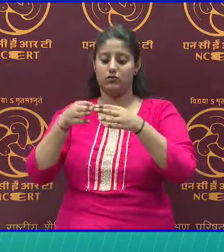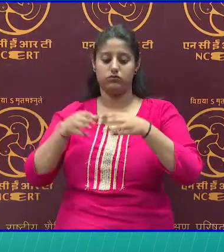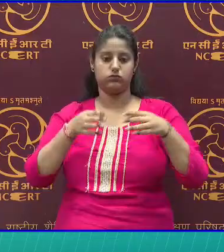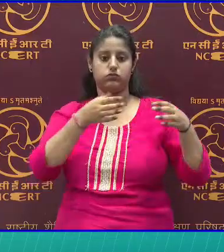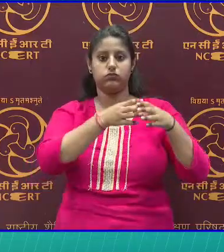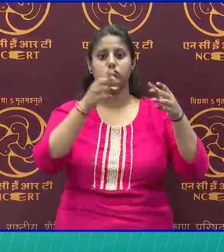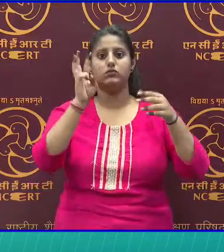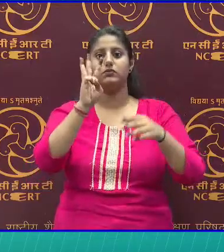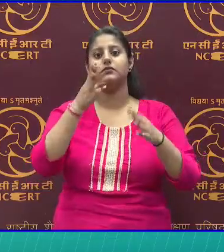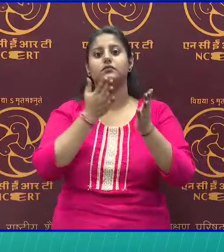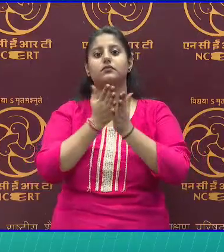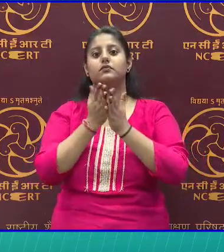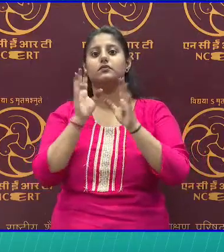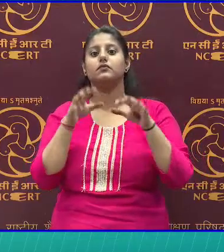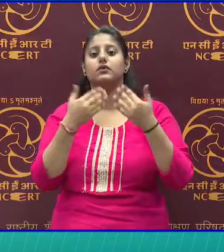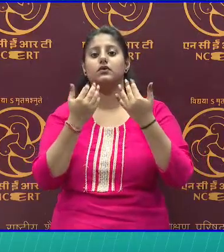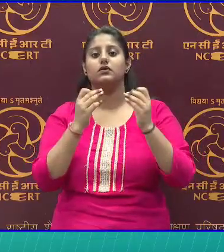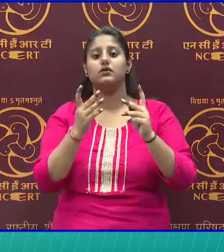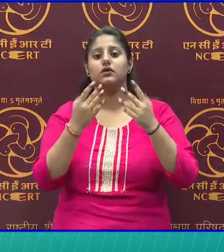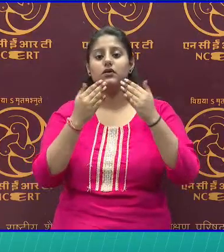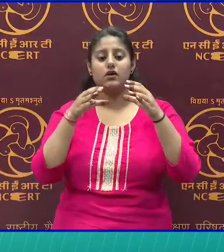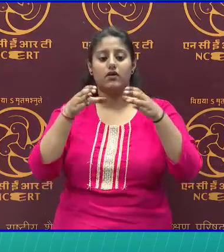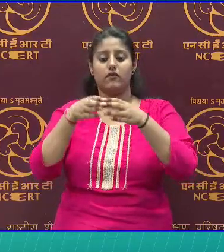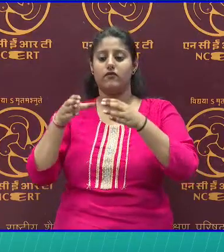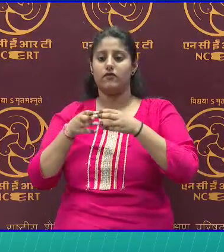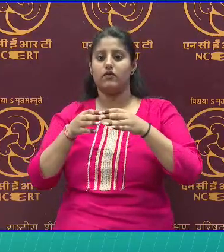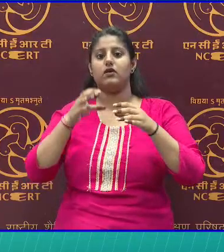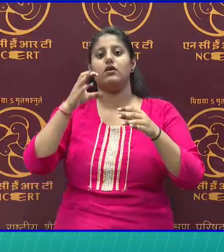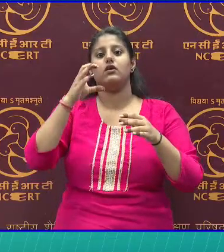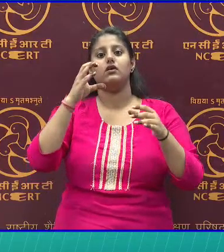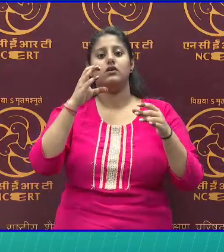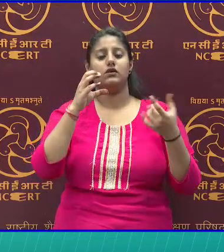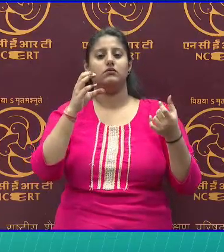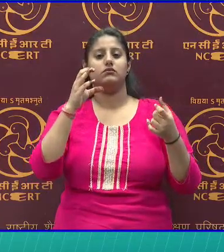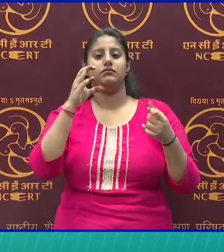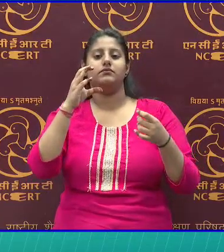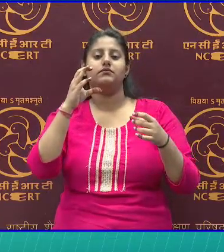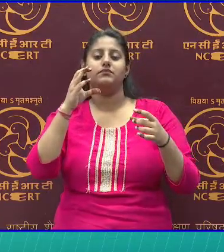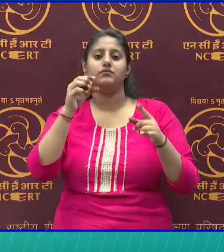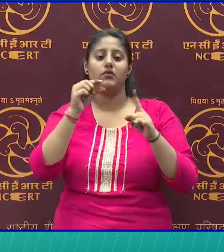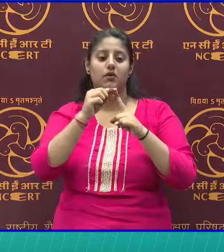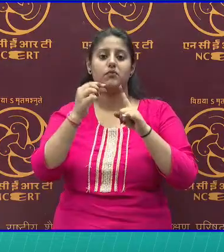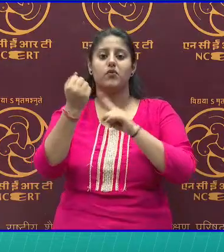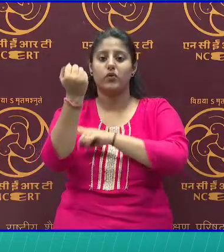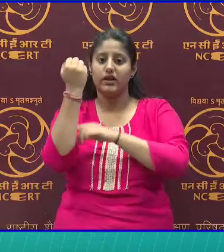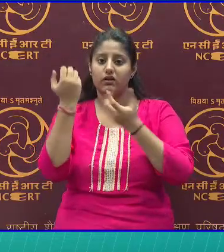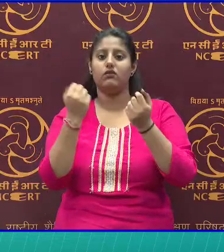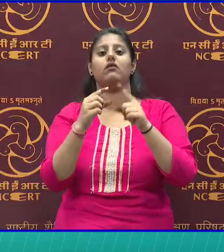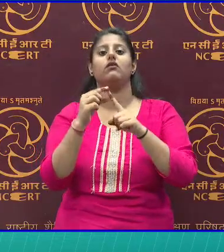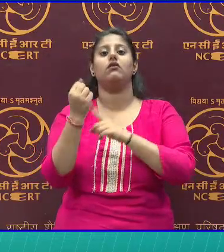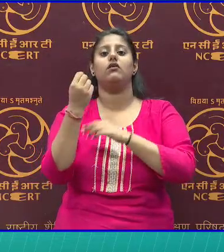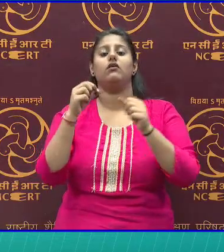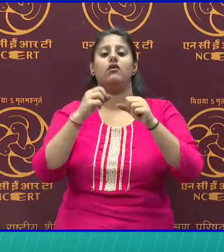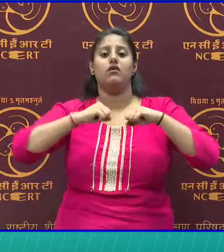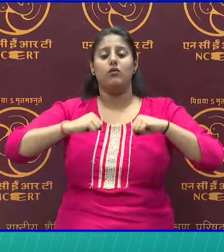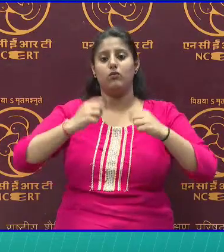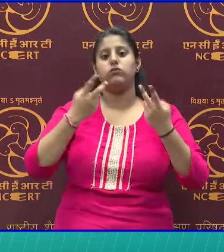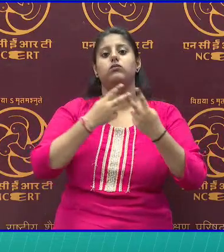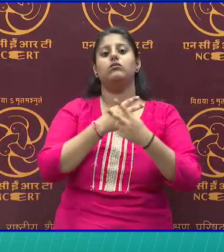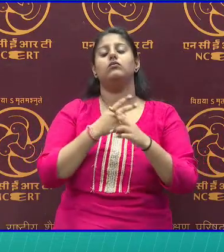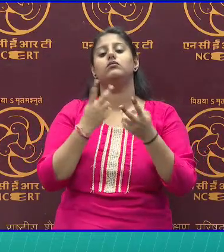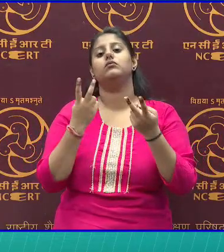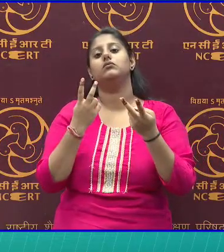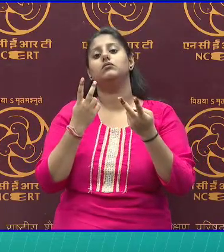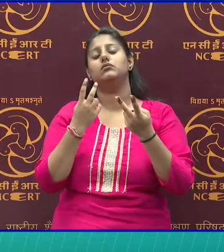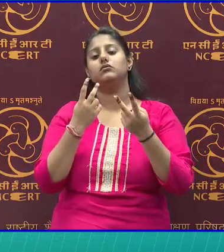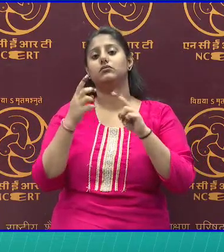are not intended children to understand the different food groups like carbohydrate, protein, and that fat. They will be doing it in the higher grades, but at